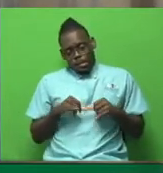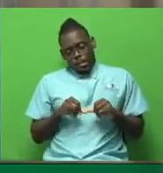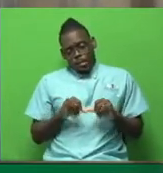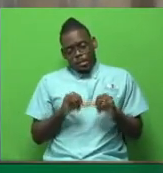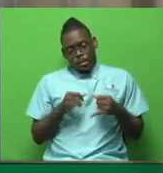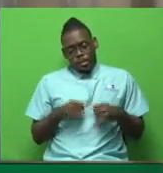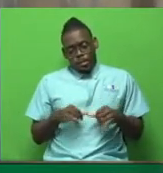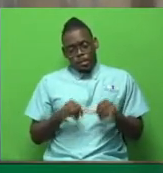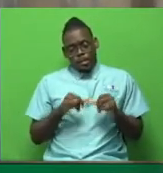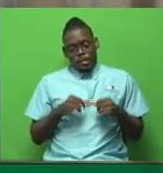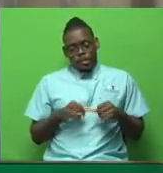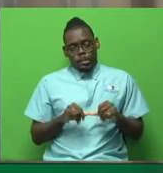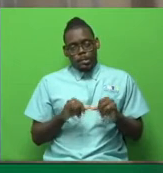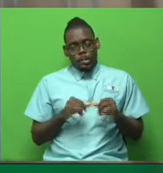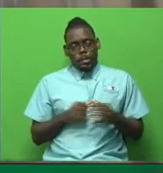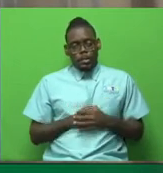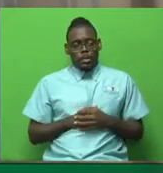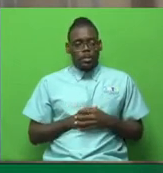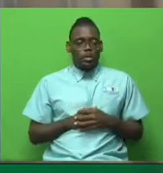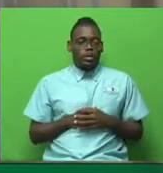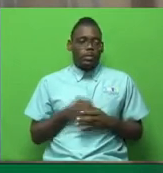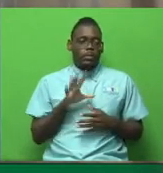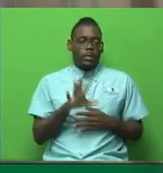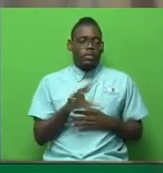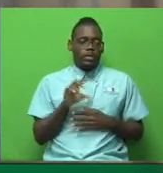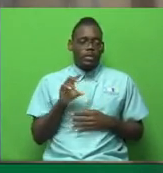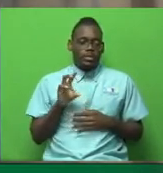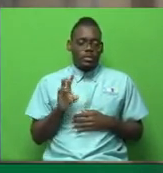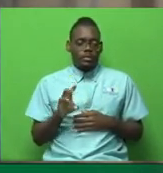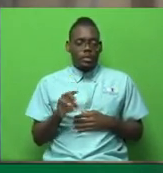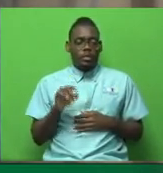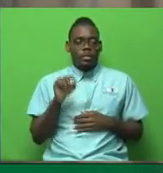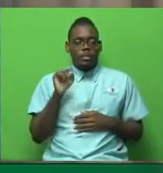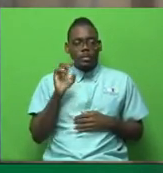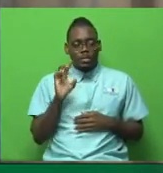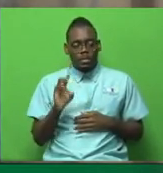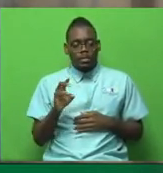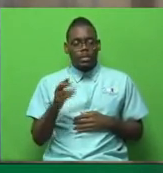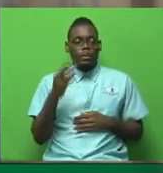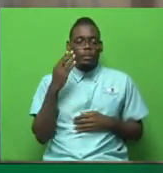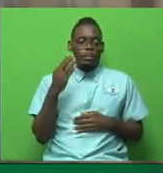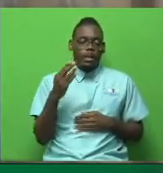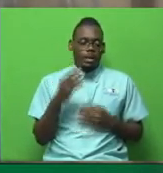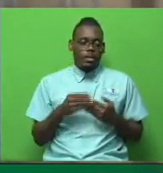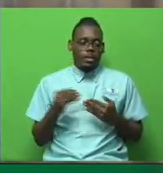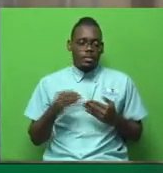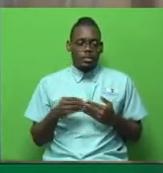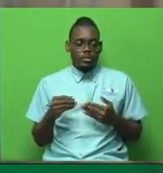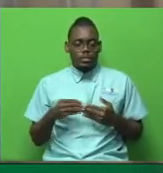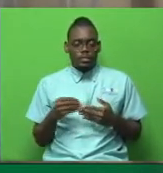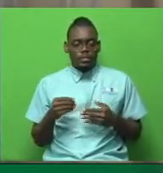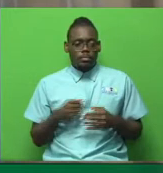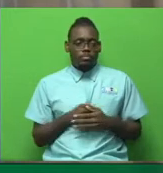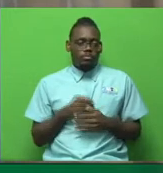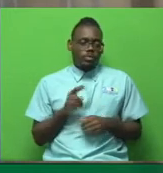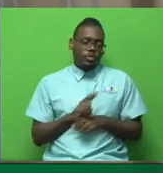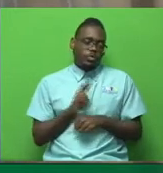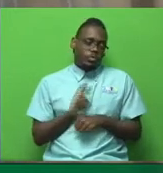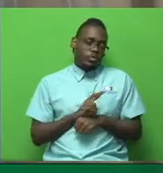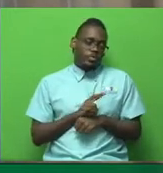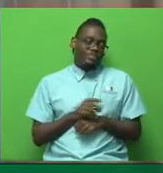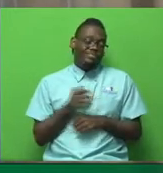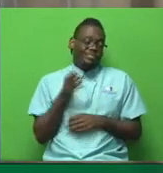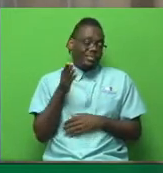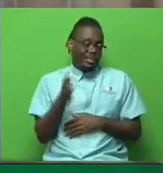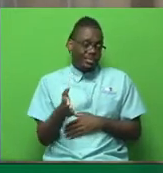again to ask the 57.7 billion dollars again to spend without proper oversight by the procurement regulator